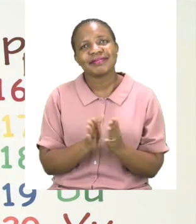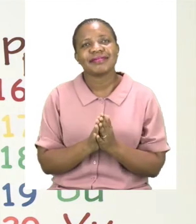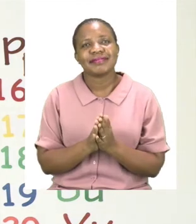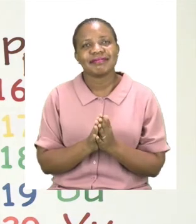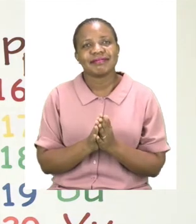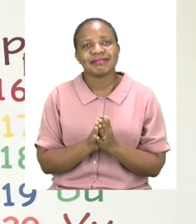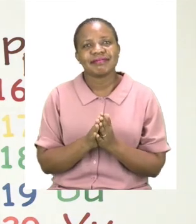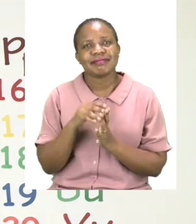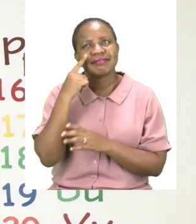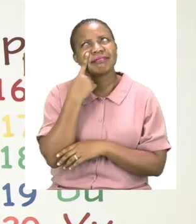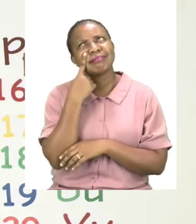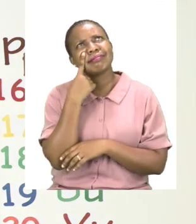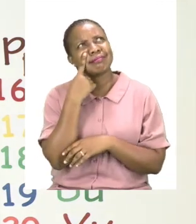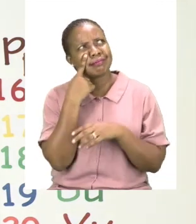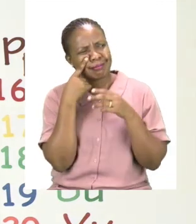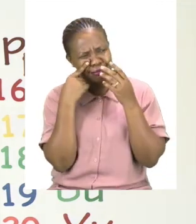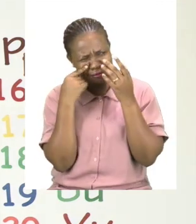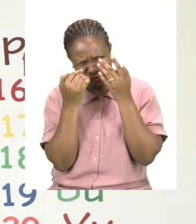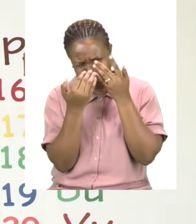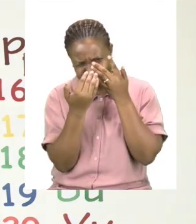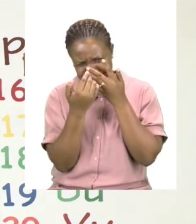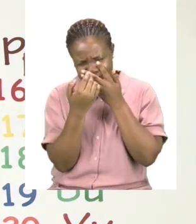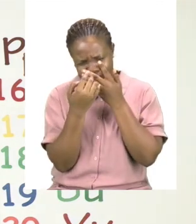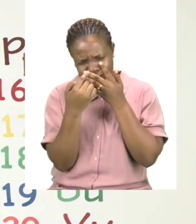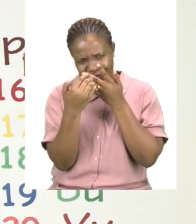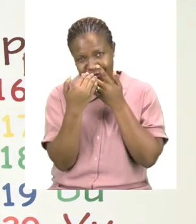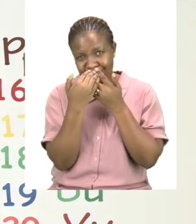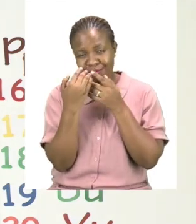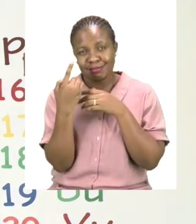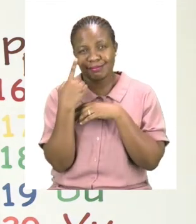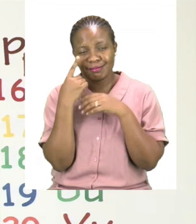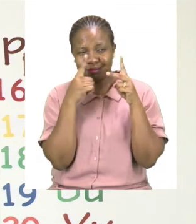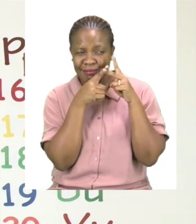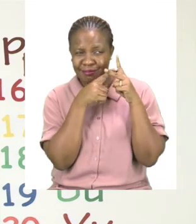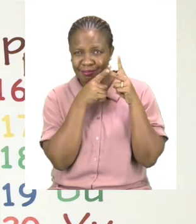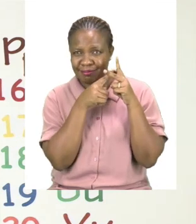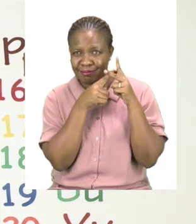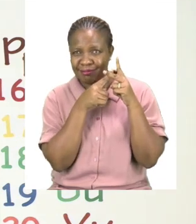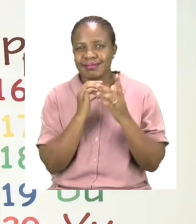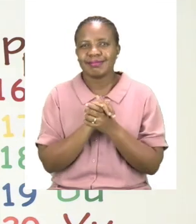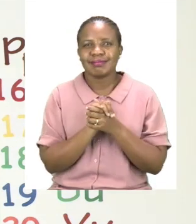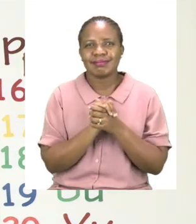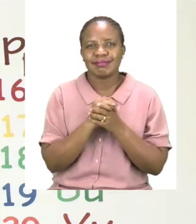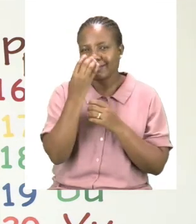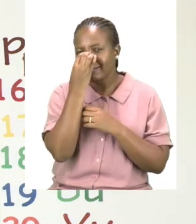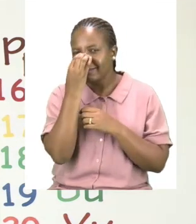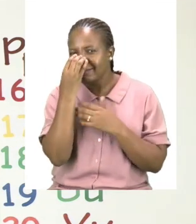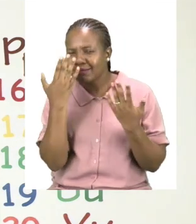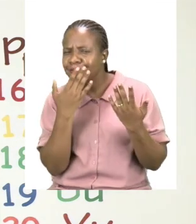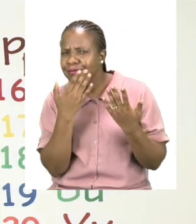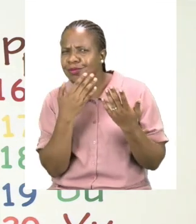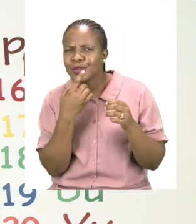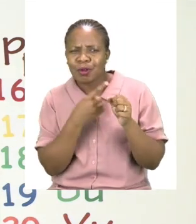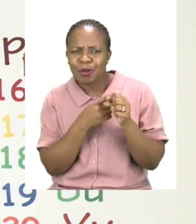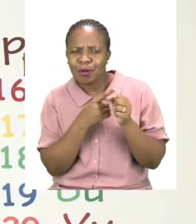him by the window. But where is Sushi? Hmm. He's always trying to sneak up